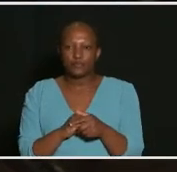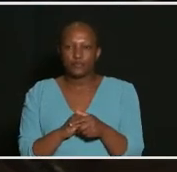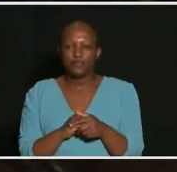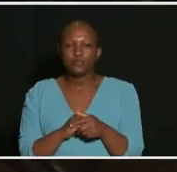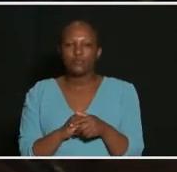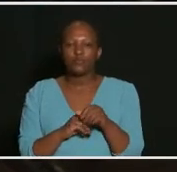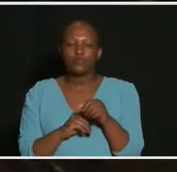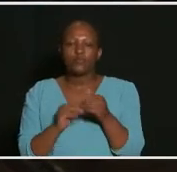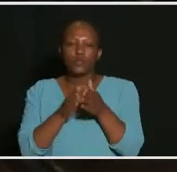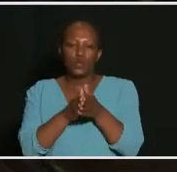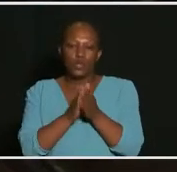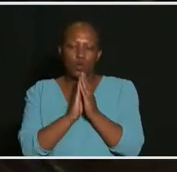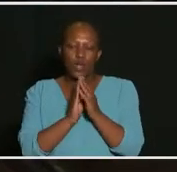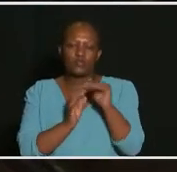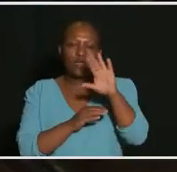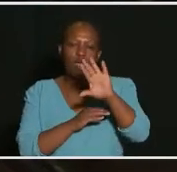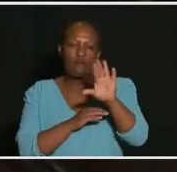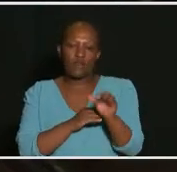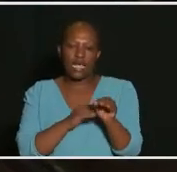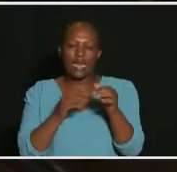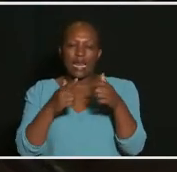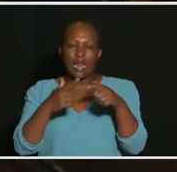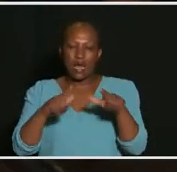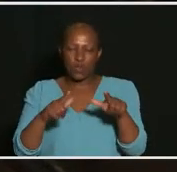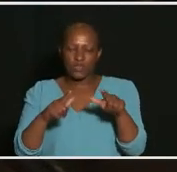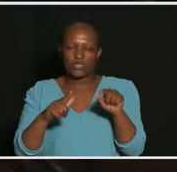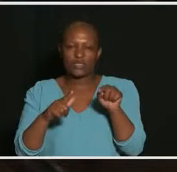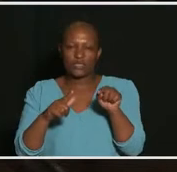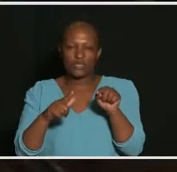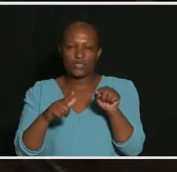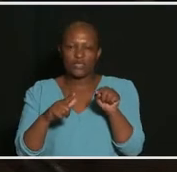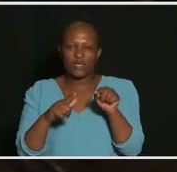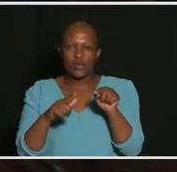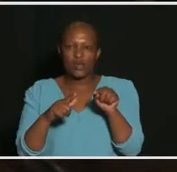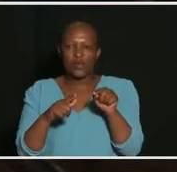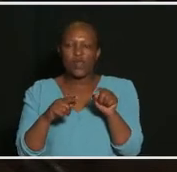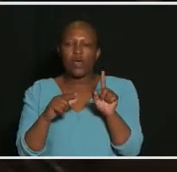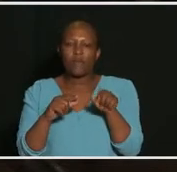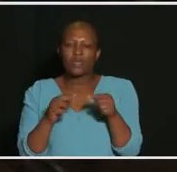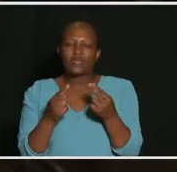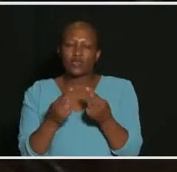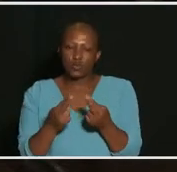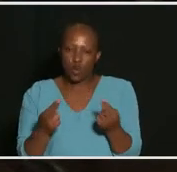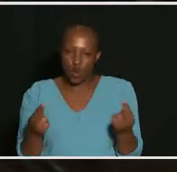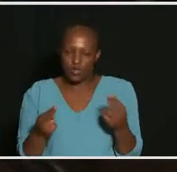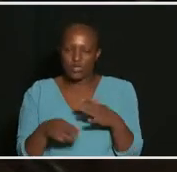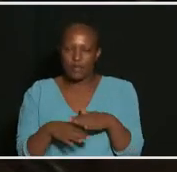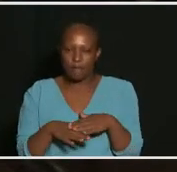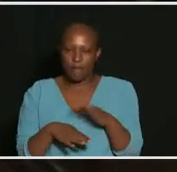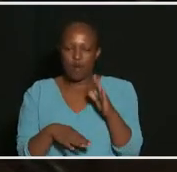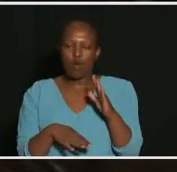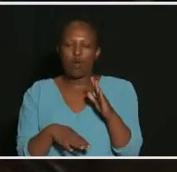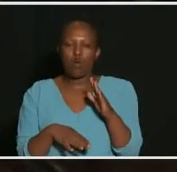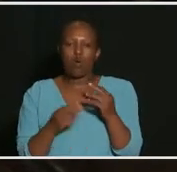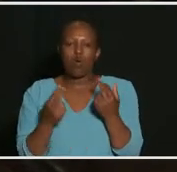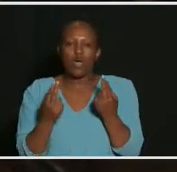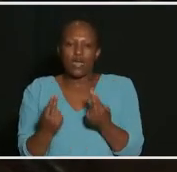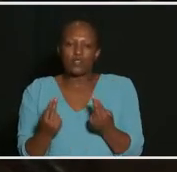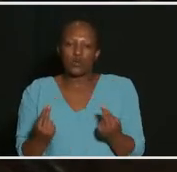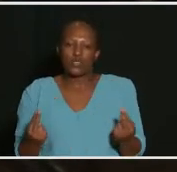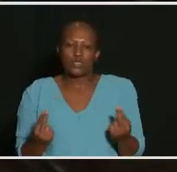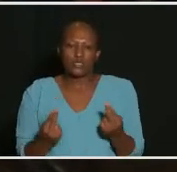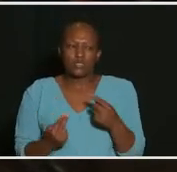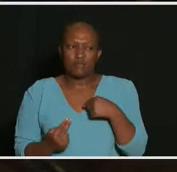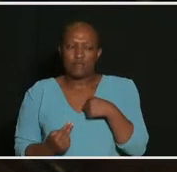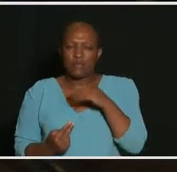we requested that for African languages particularly resources be increased when I say resources I mean